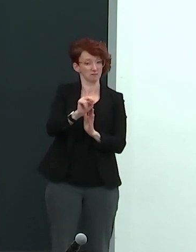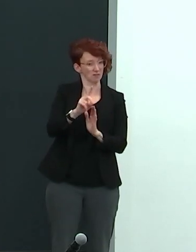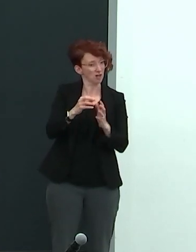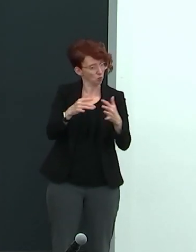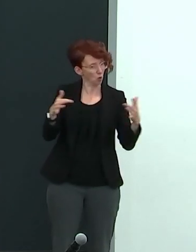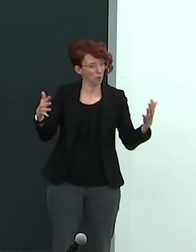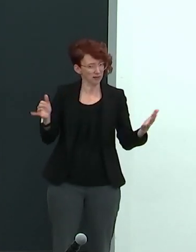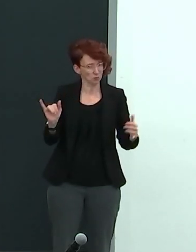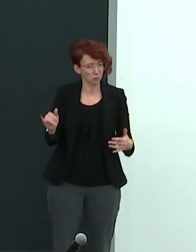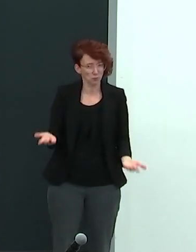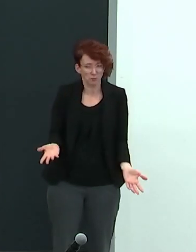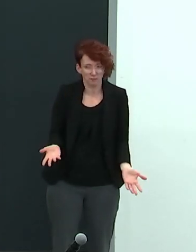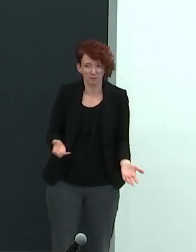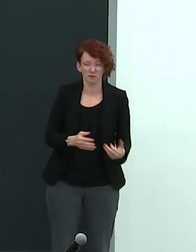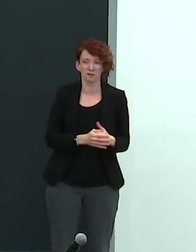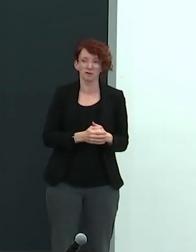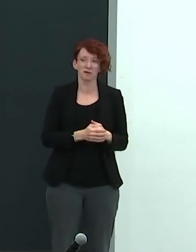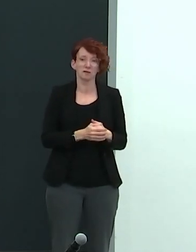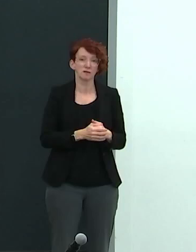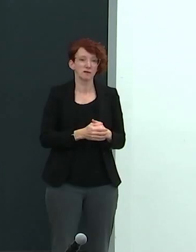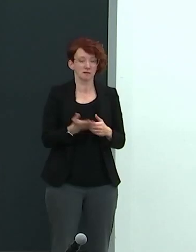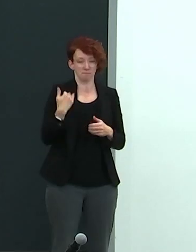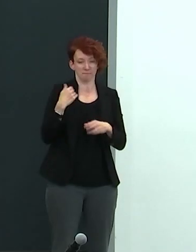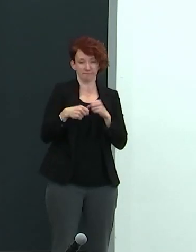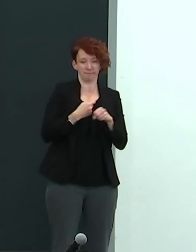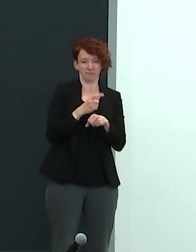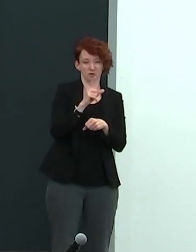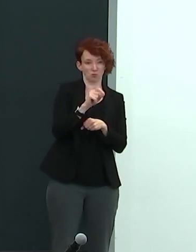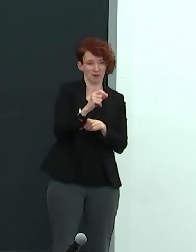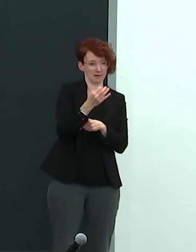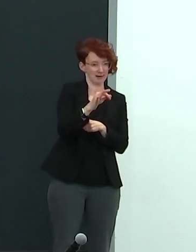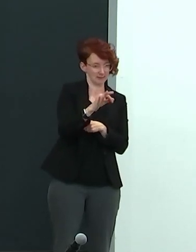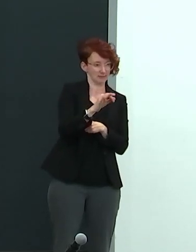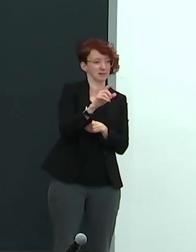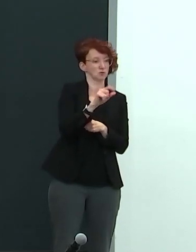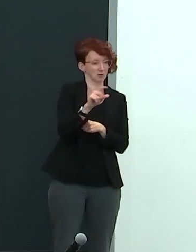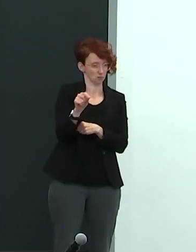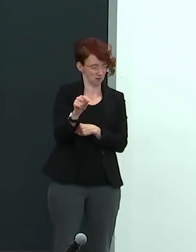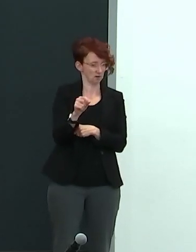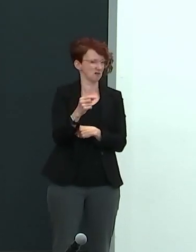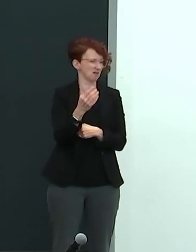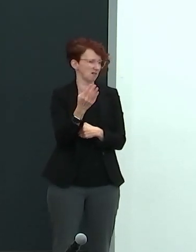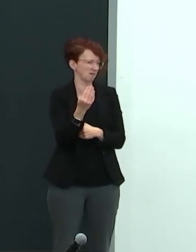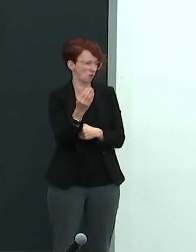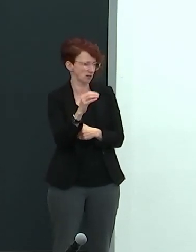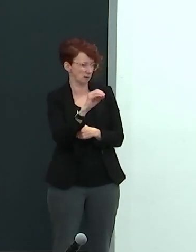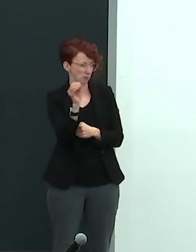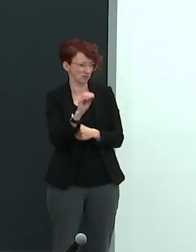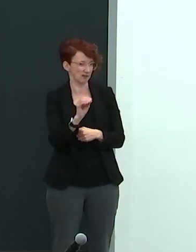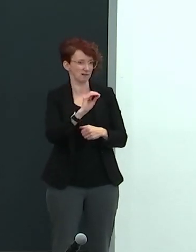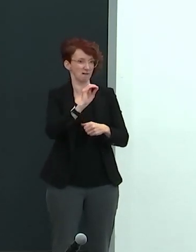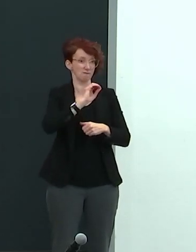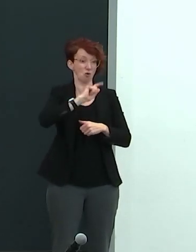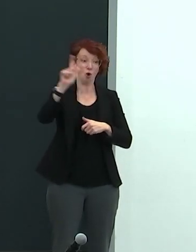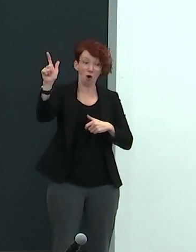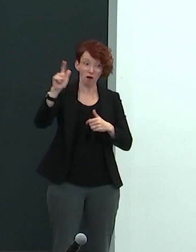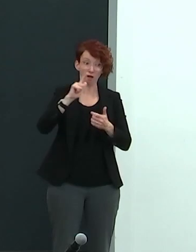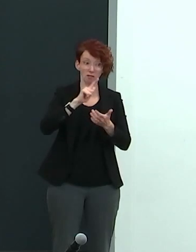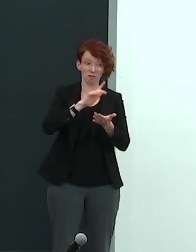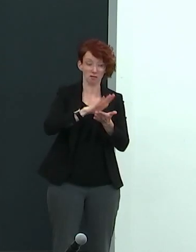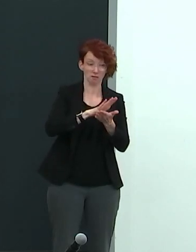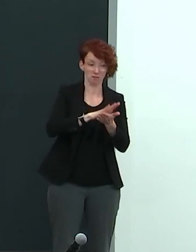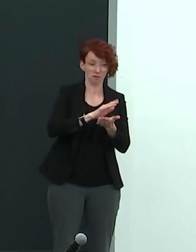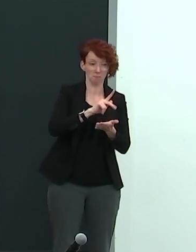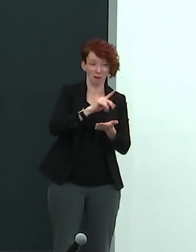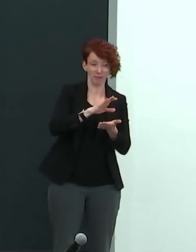well. In 2019-2020, 14% of all public school students between the